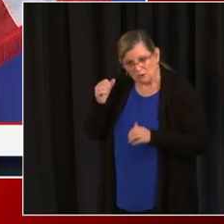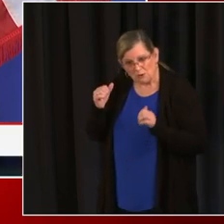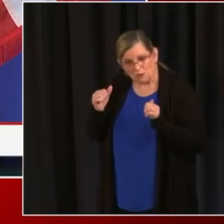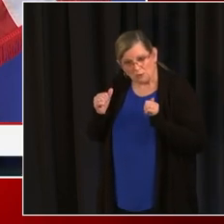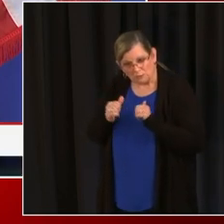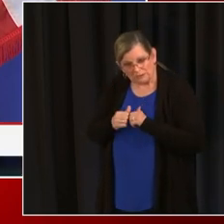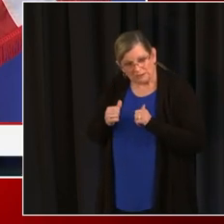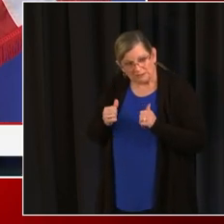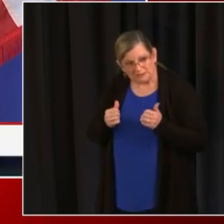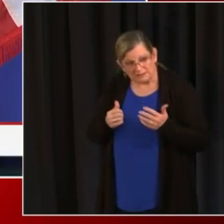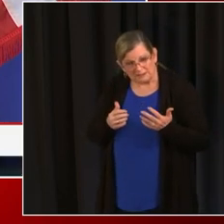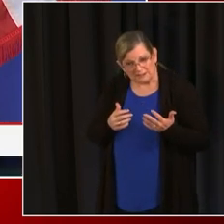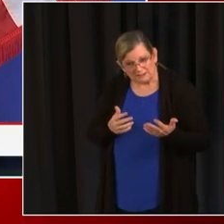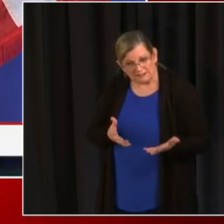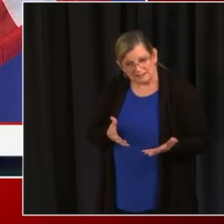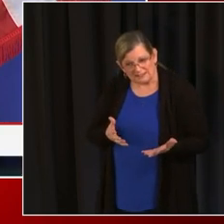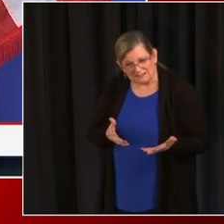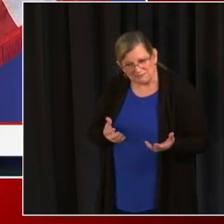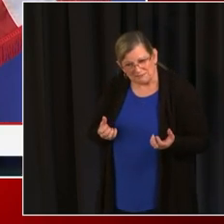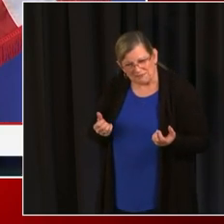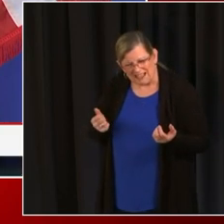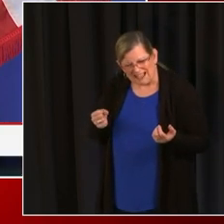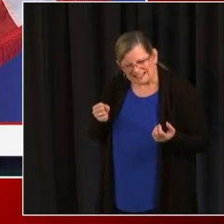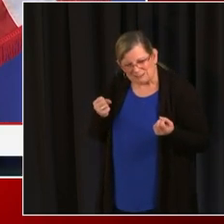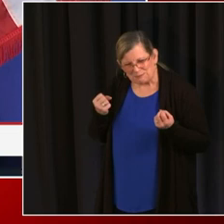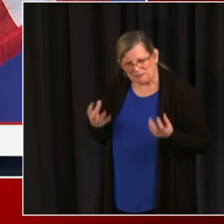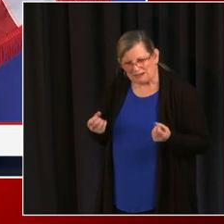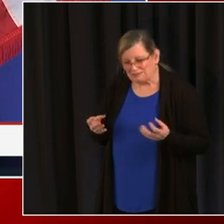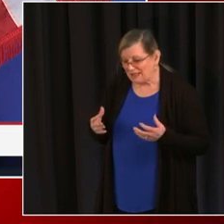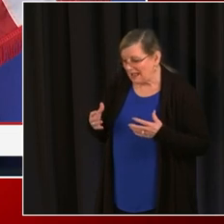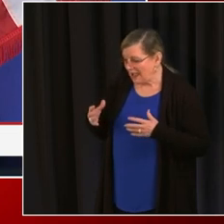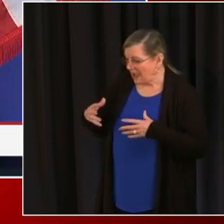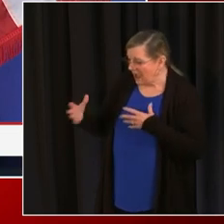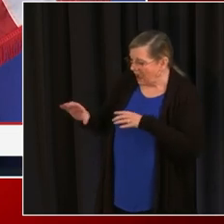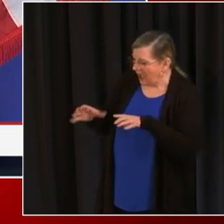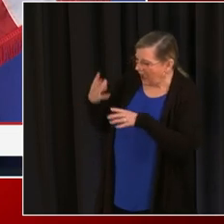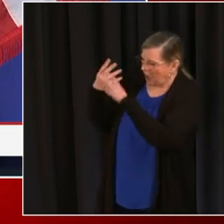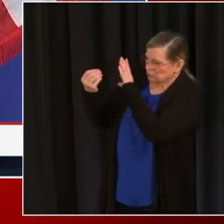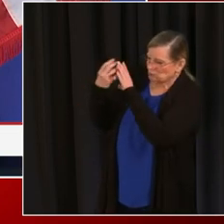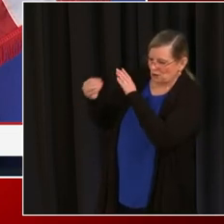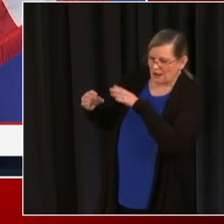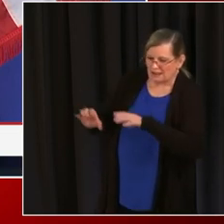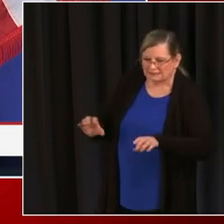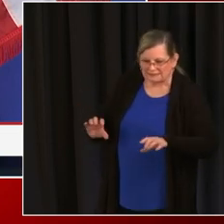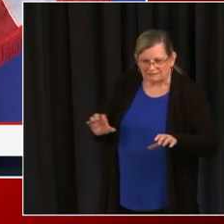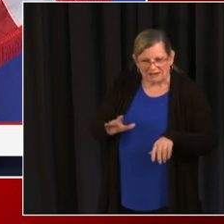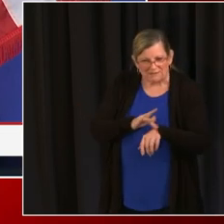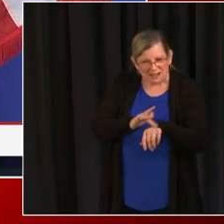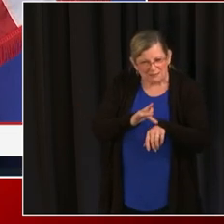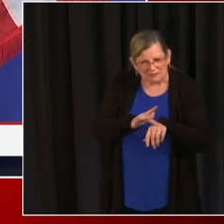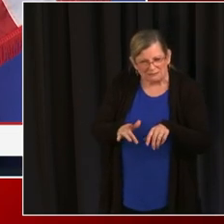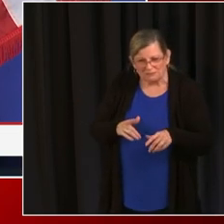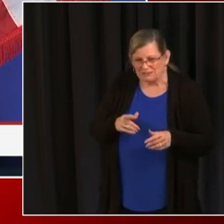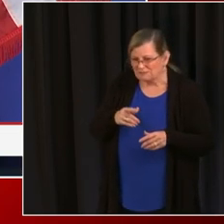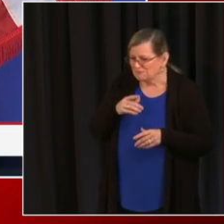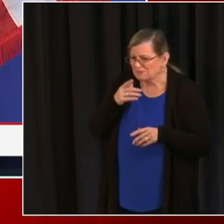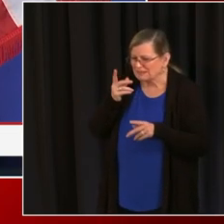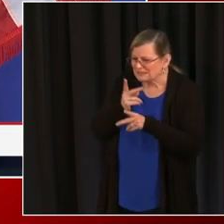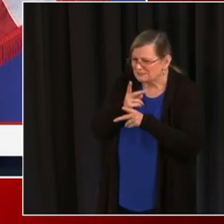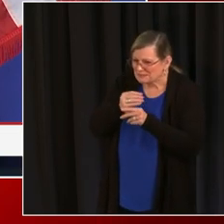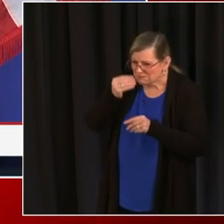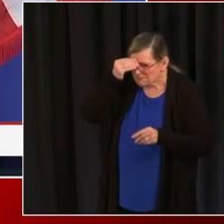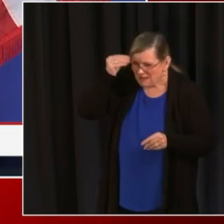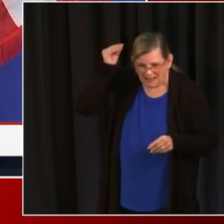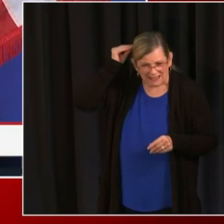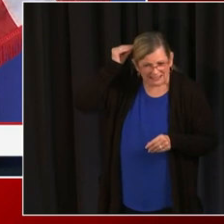with eye towards as many outdoor activities available as possible. But keep in mind, I